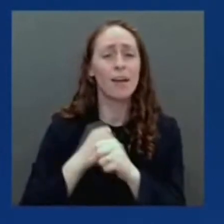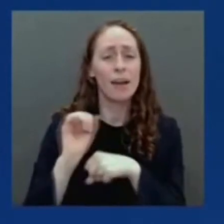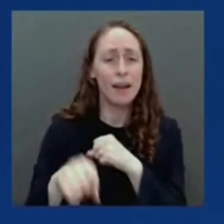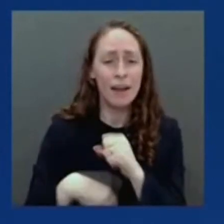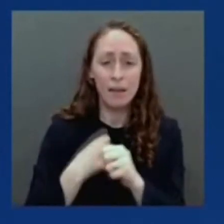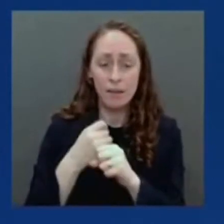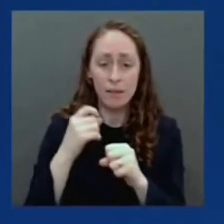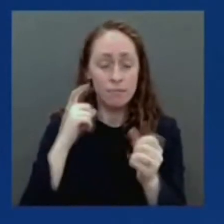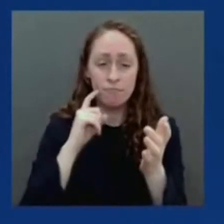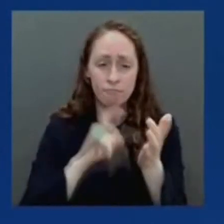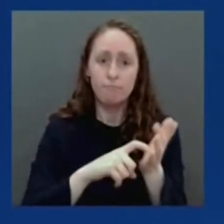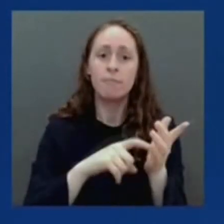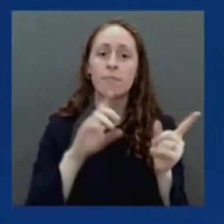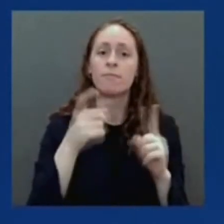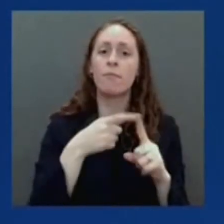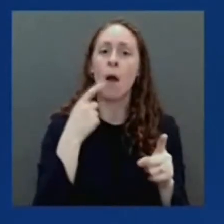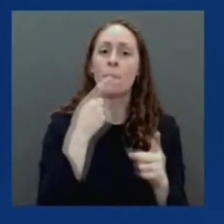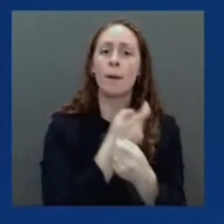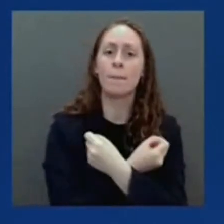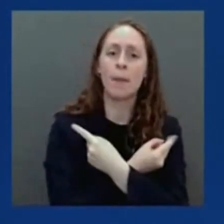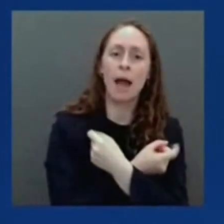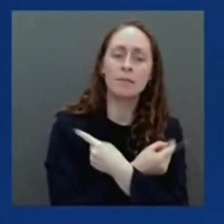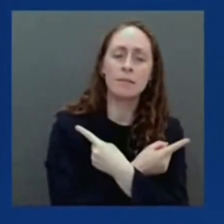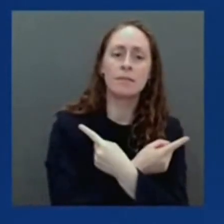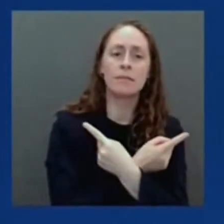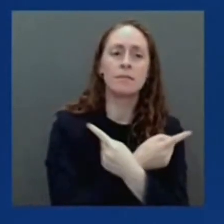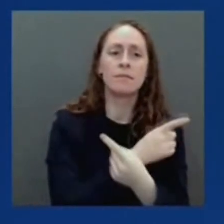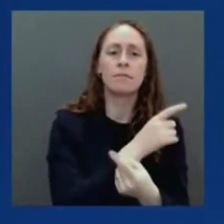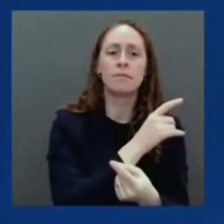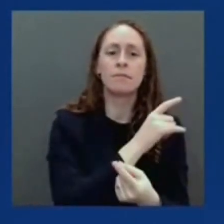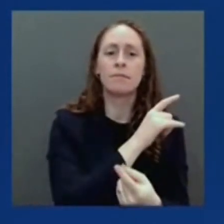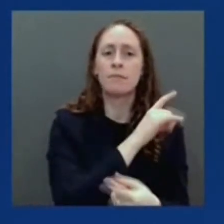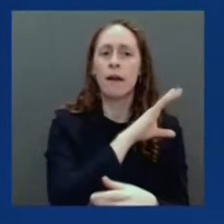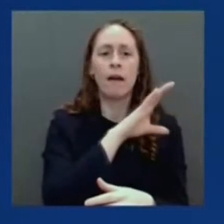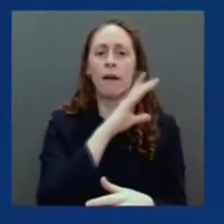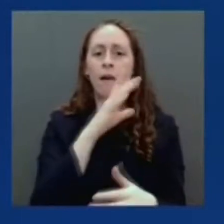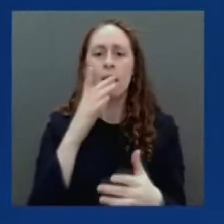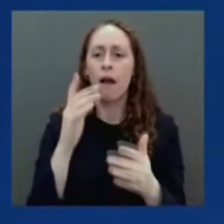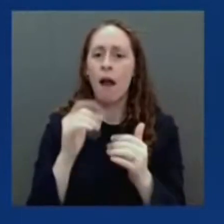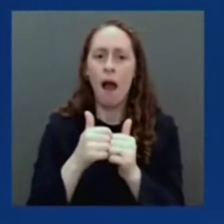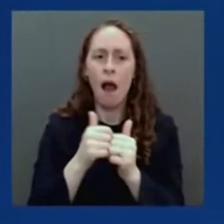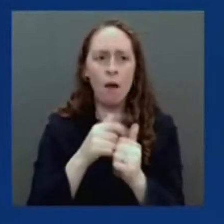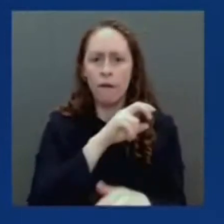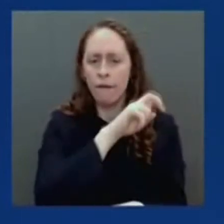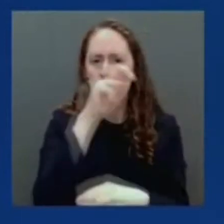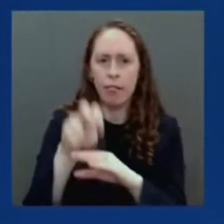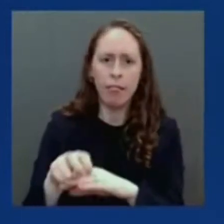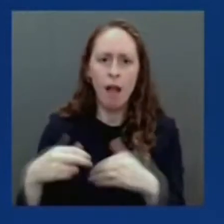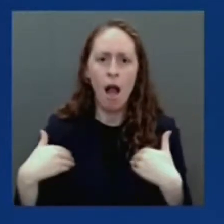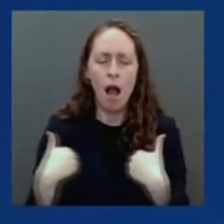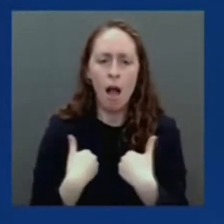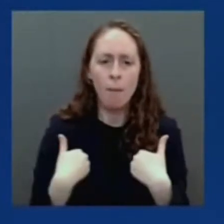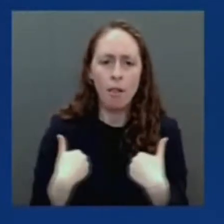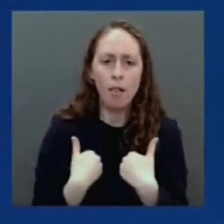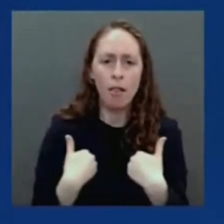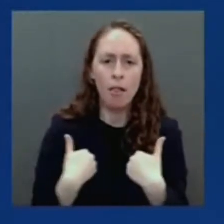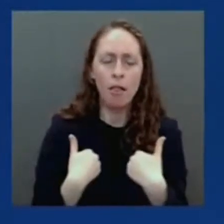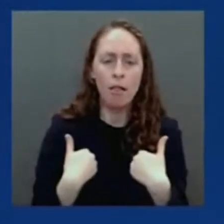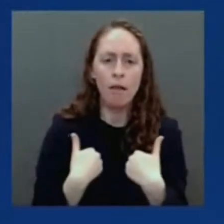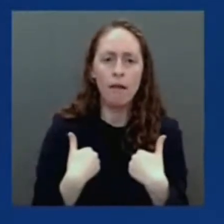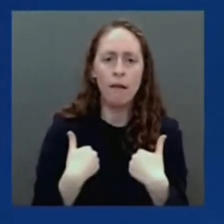likely in a wet market type situation. That was very important because that led to things